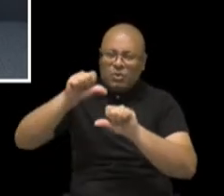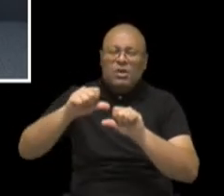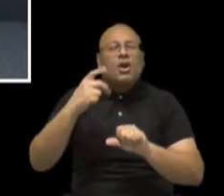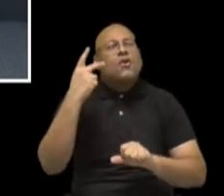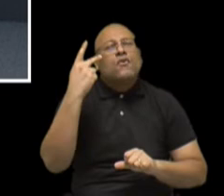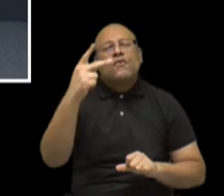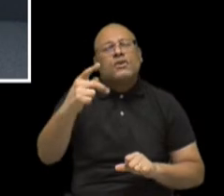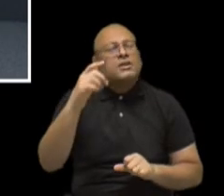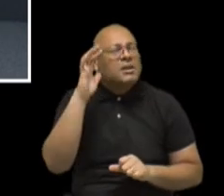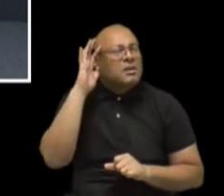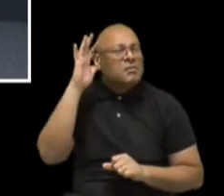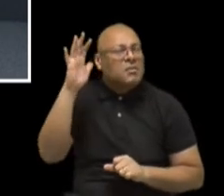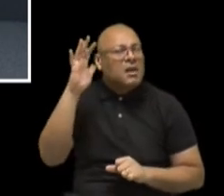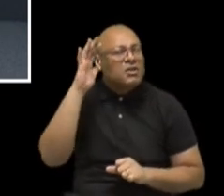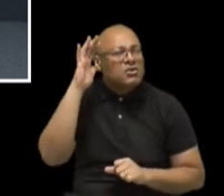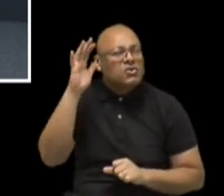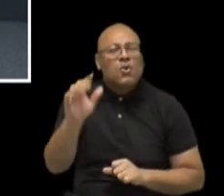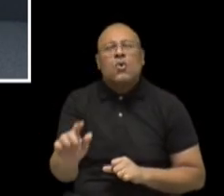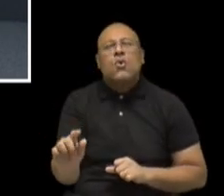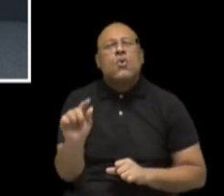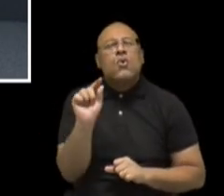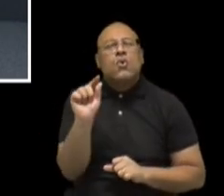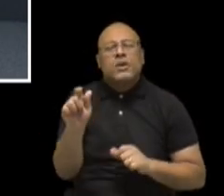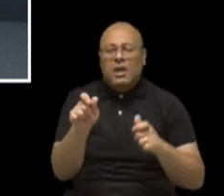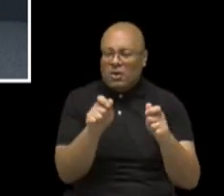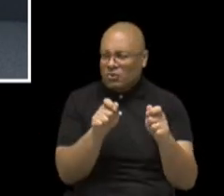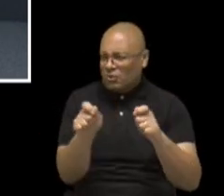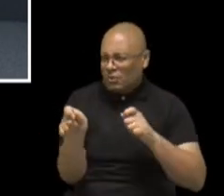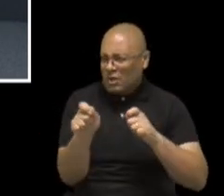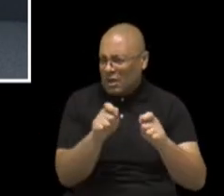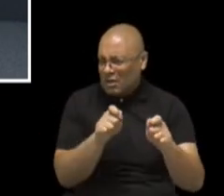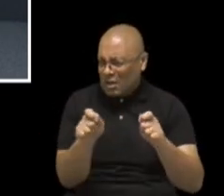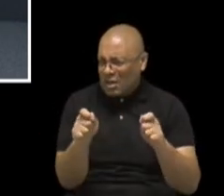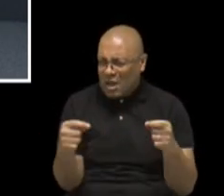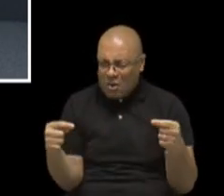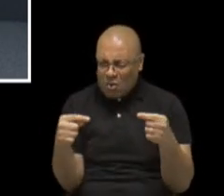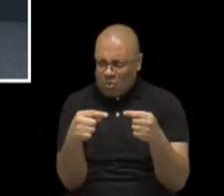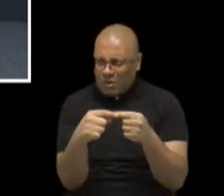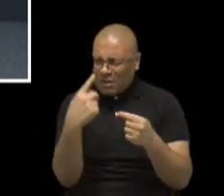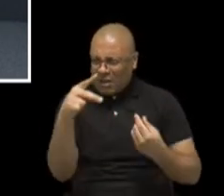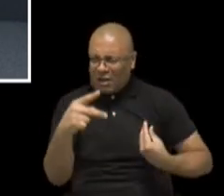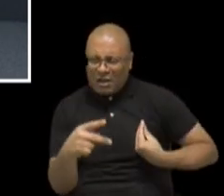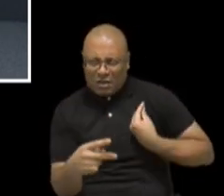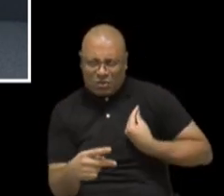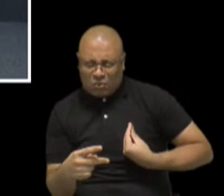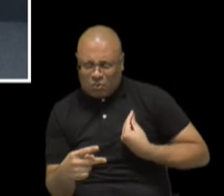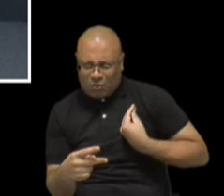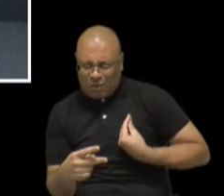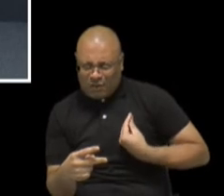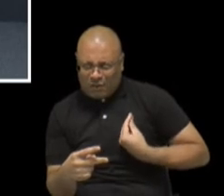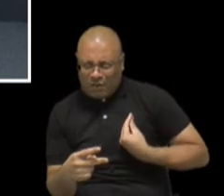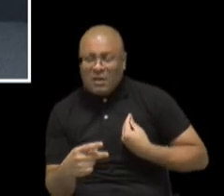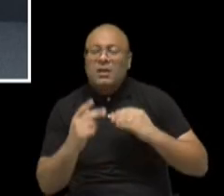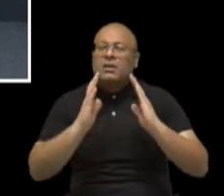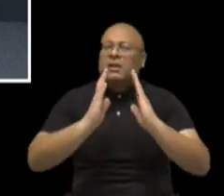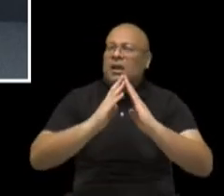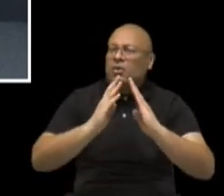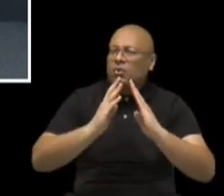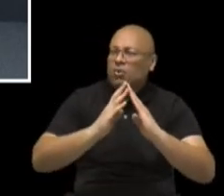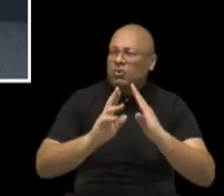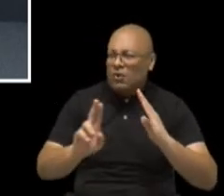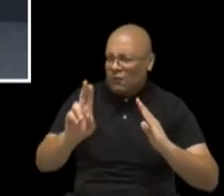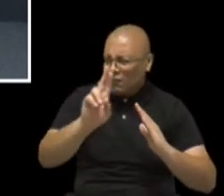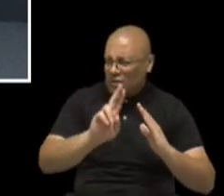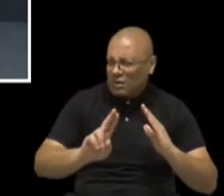did you think about these things? So sustainability is also a part of your life. Are you sustainable at home? Do you